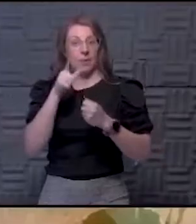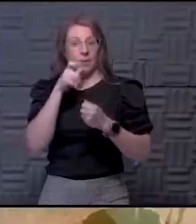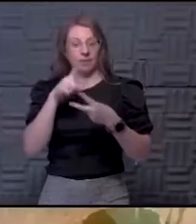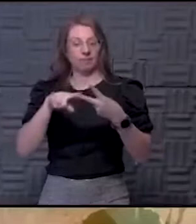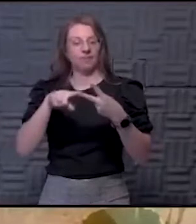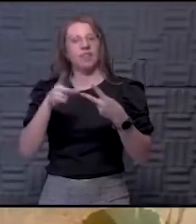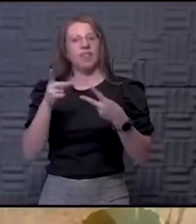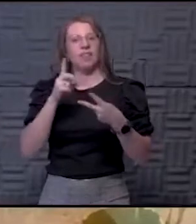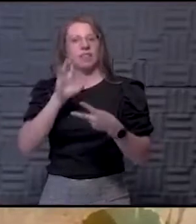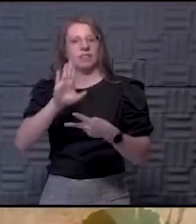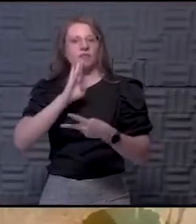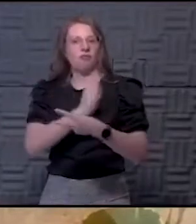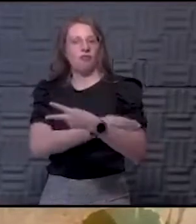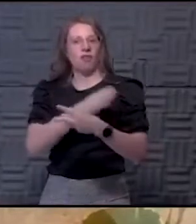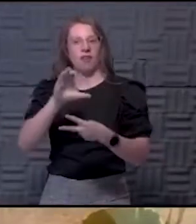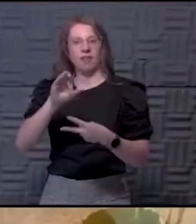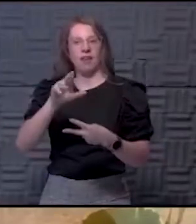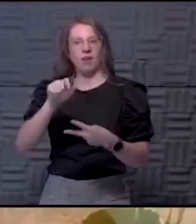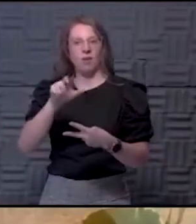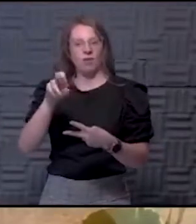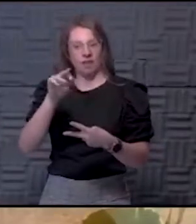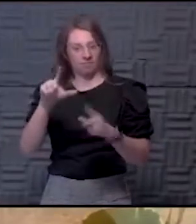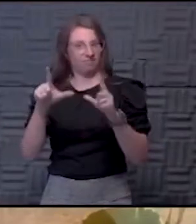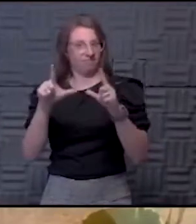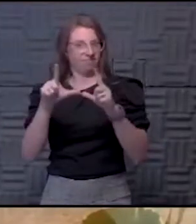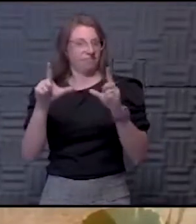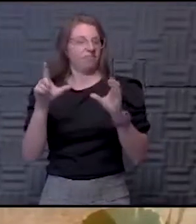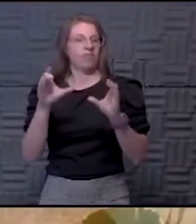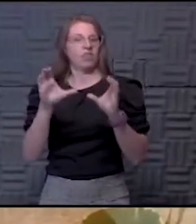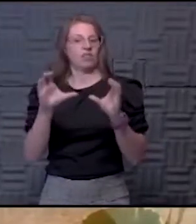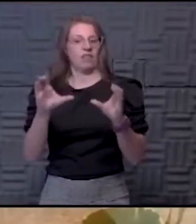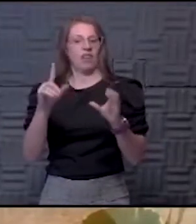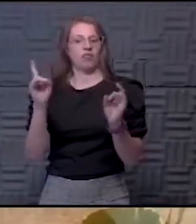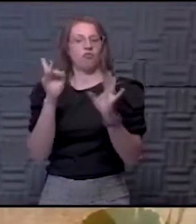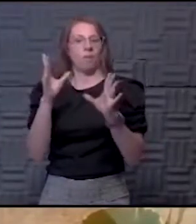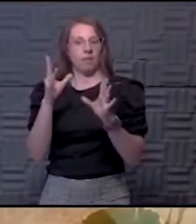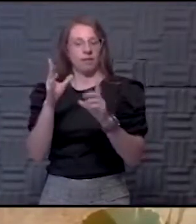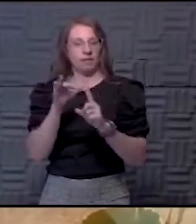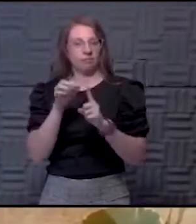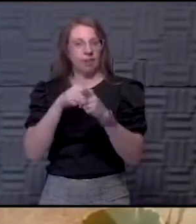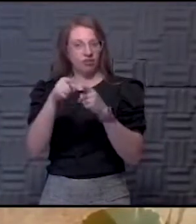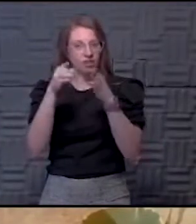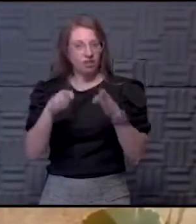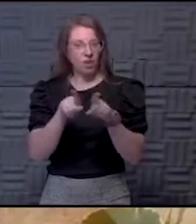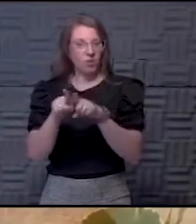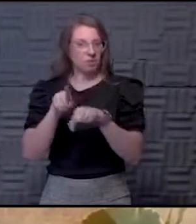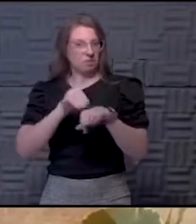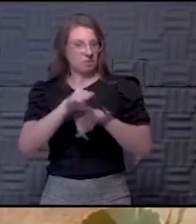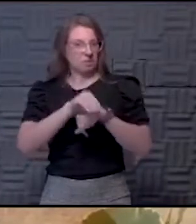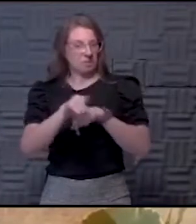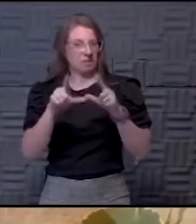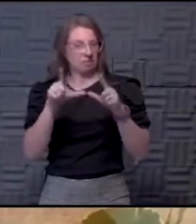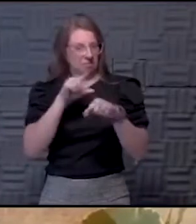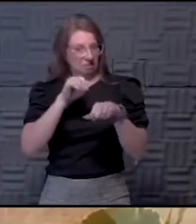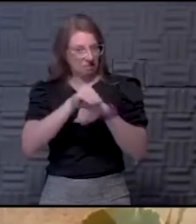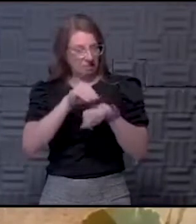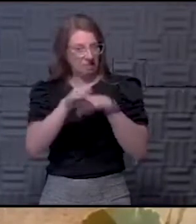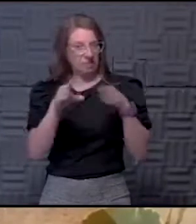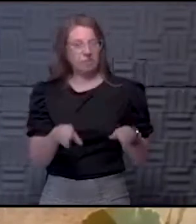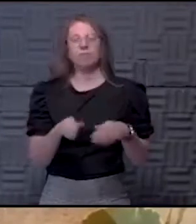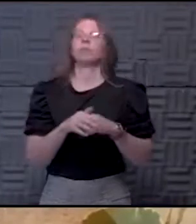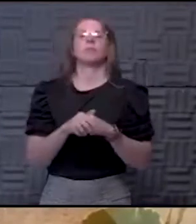Caroline, who is a licensed mental health counselor, certified trauma specialist, and founder and CEO of Poland and Associates